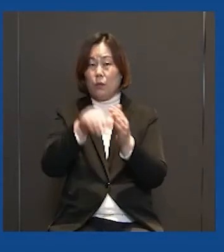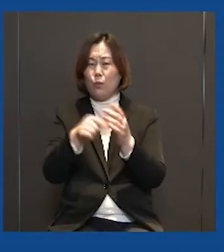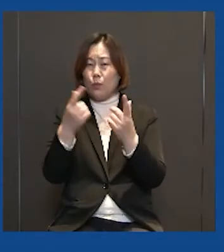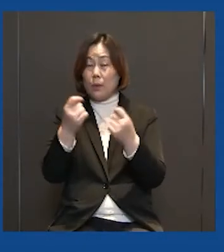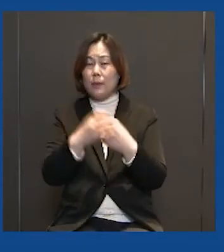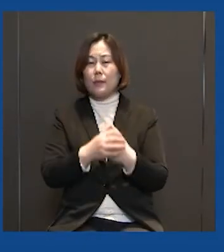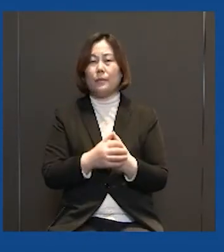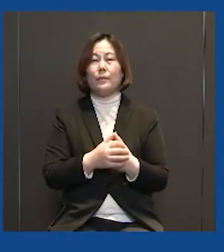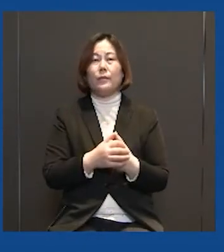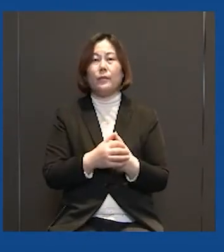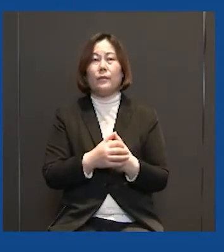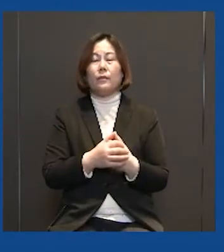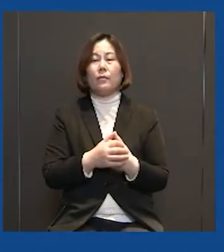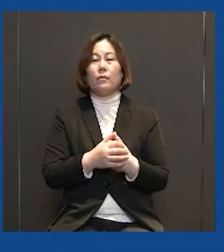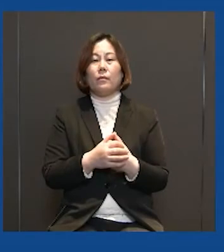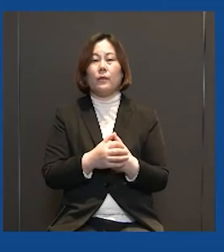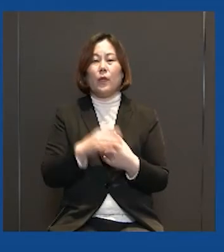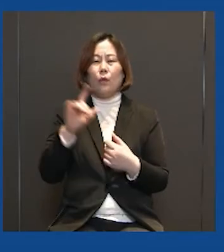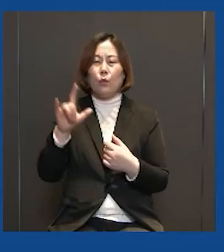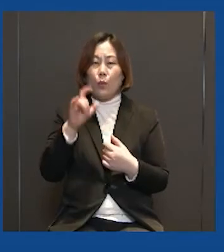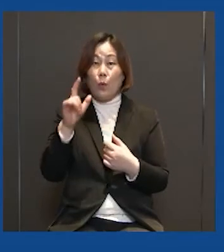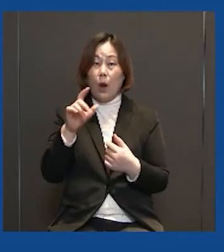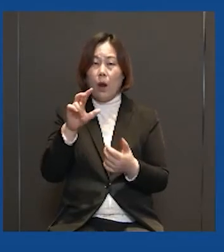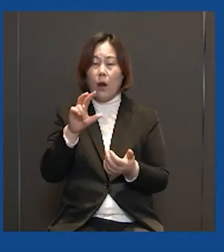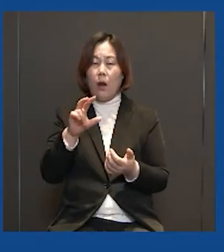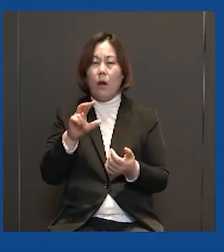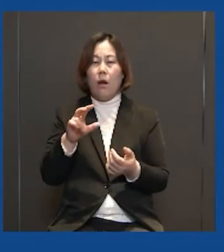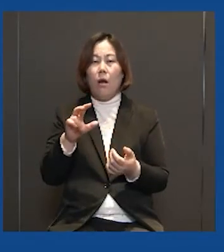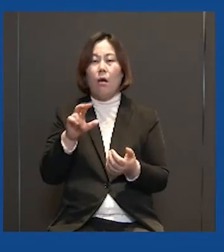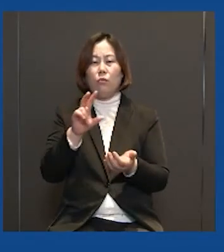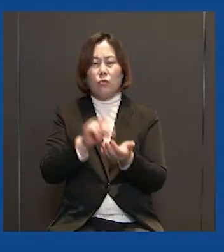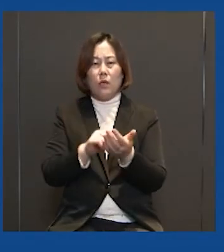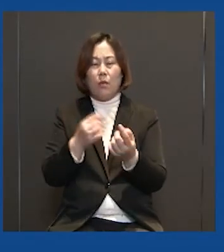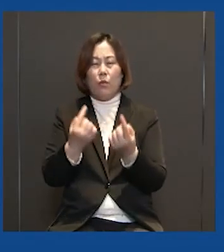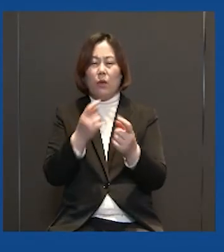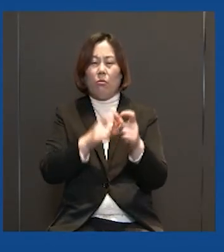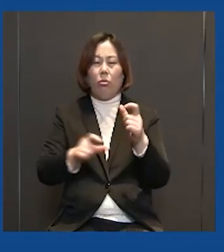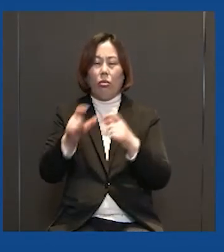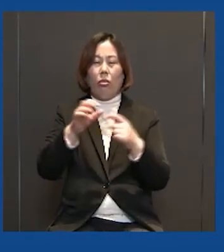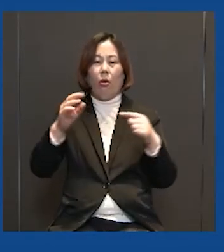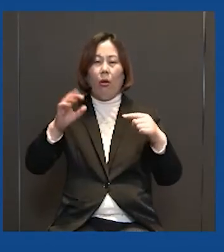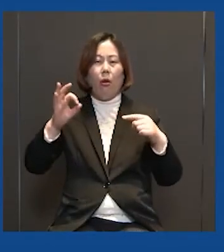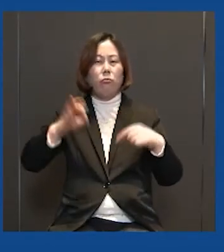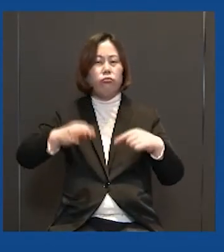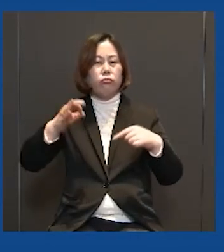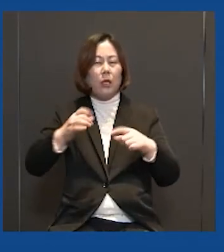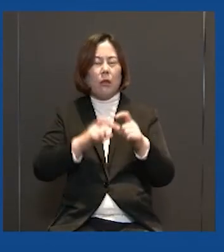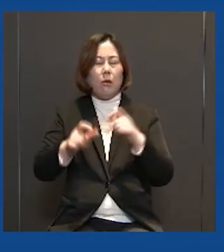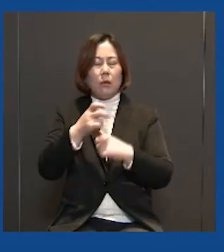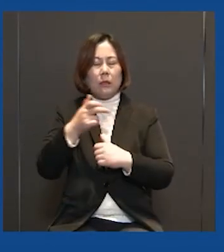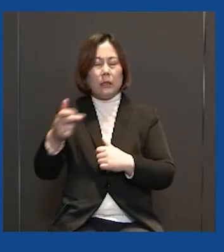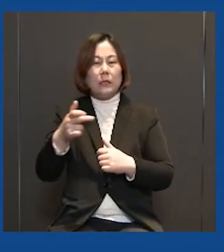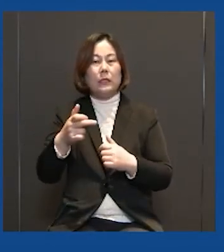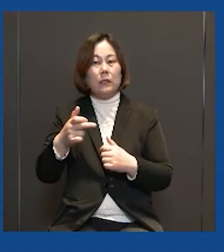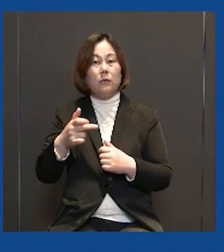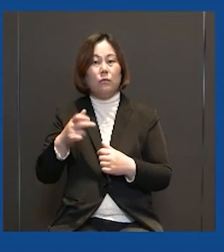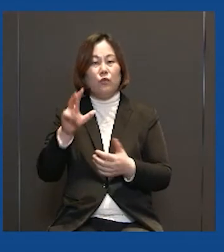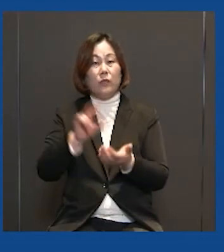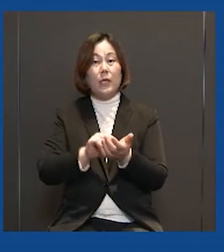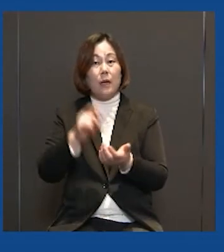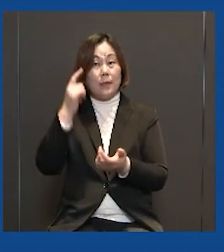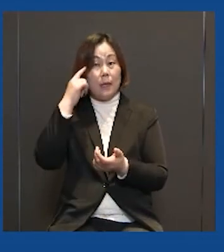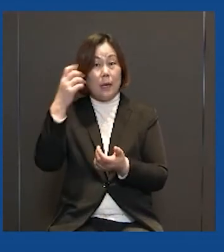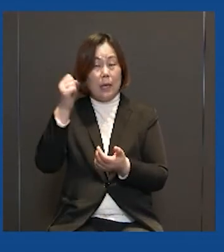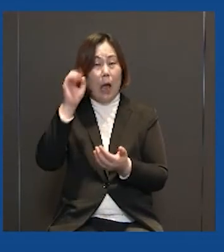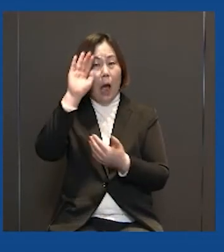pandemic multiplied by 10, which is climate change, when we talk about it and the intersectionality with older people, we see older